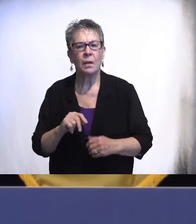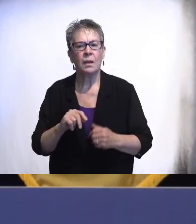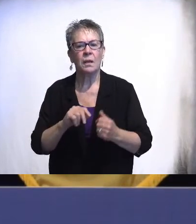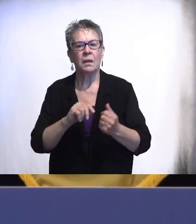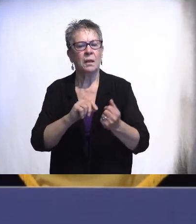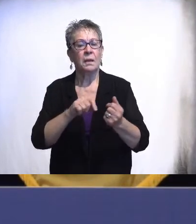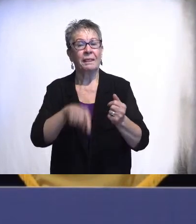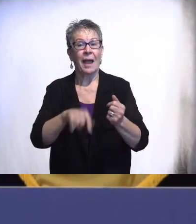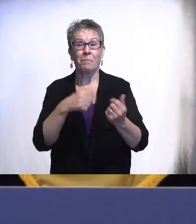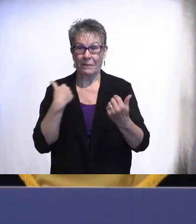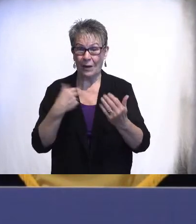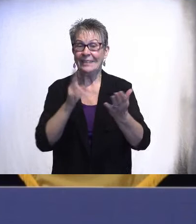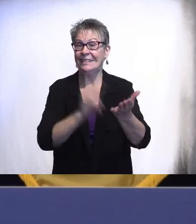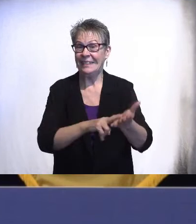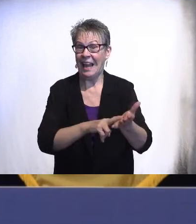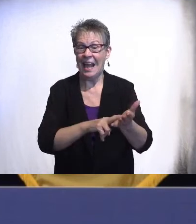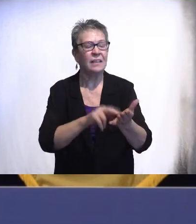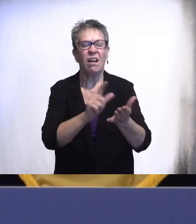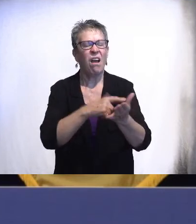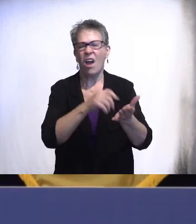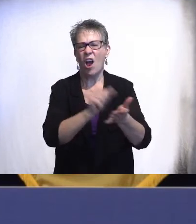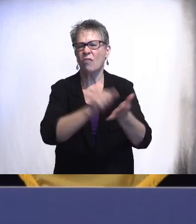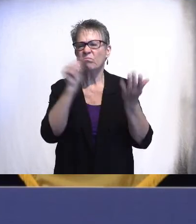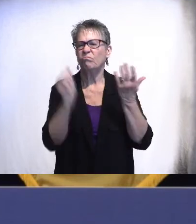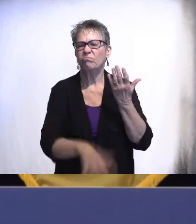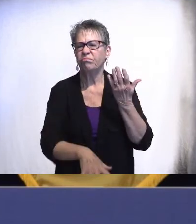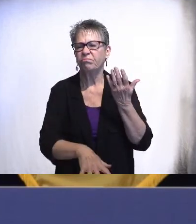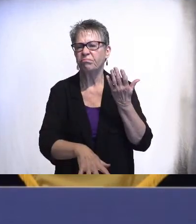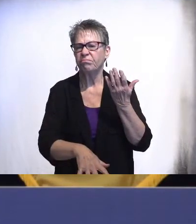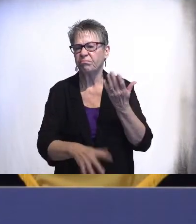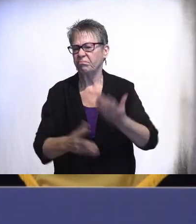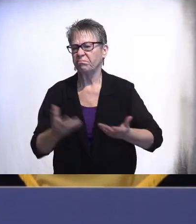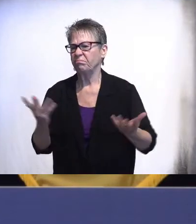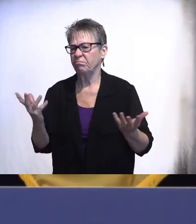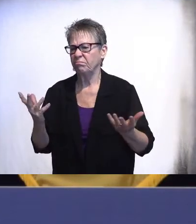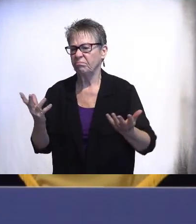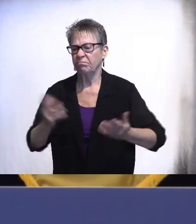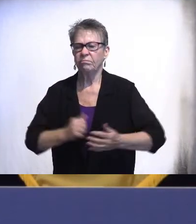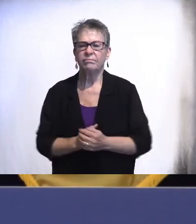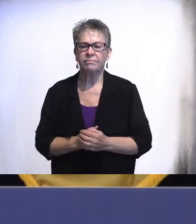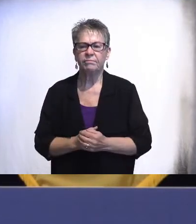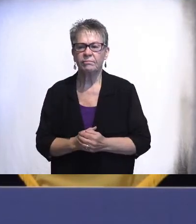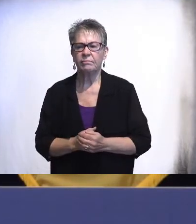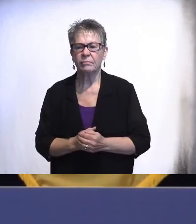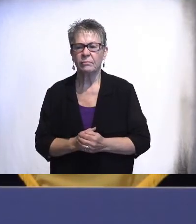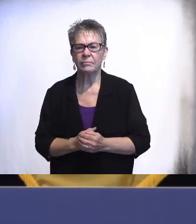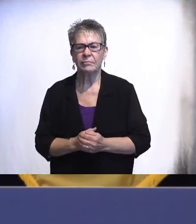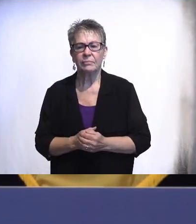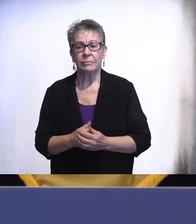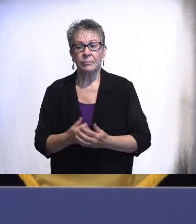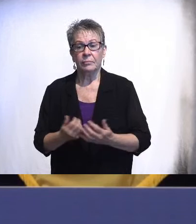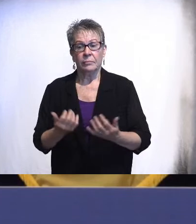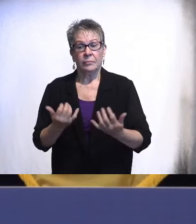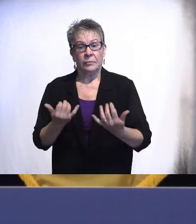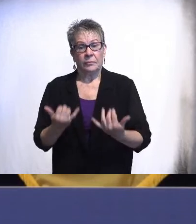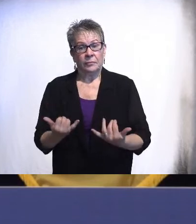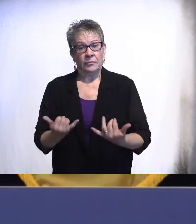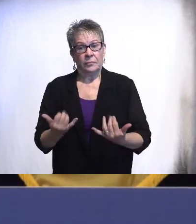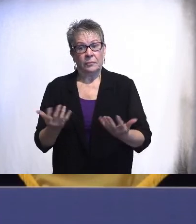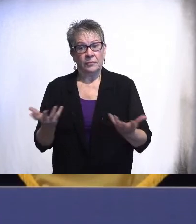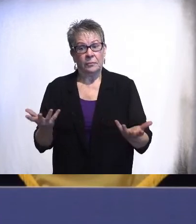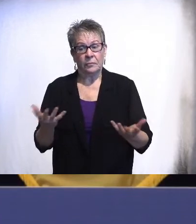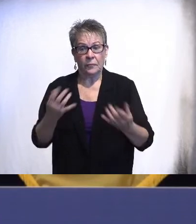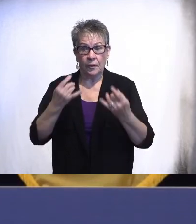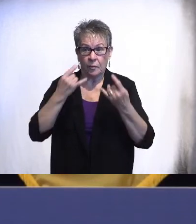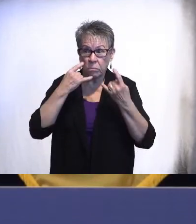been for a while. I think you can't mandate lifting it, Dave, for the reason you would guess is, and Judy would want me to